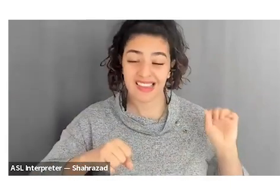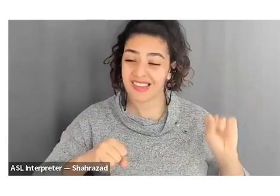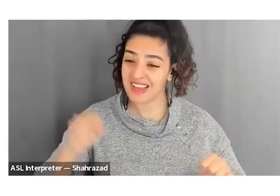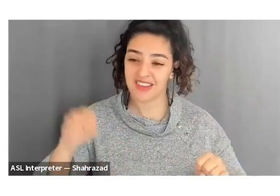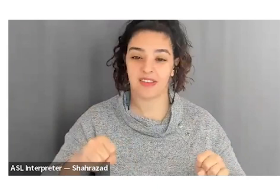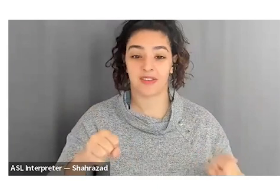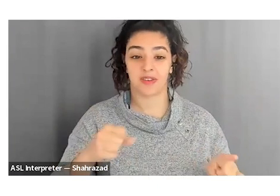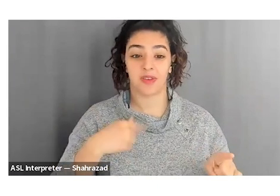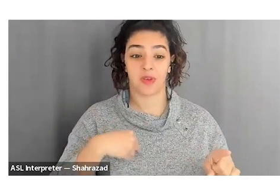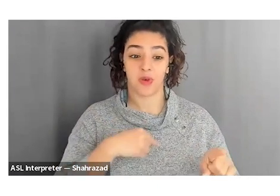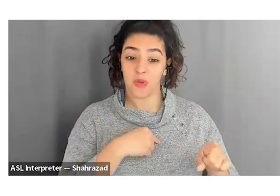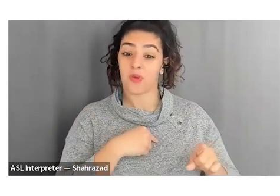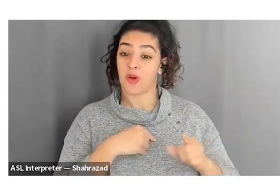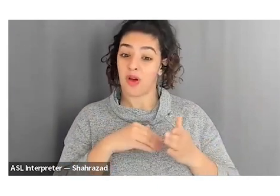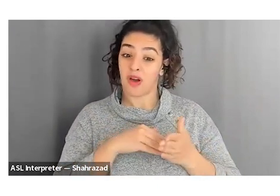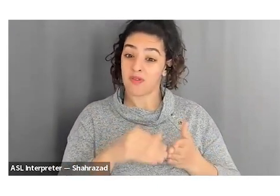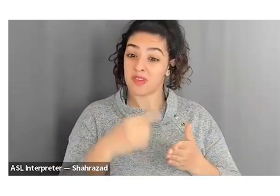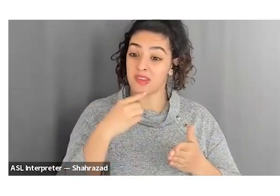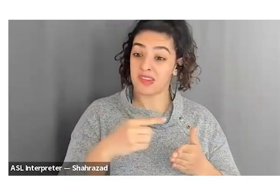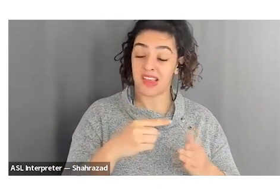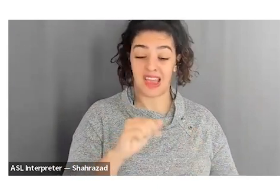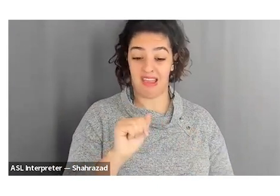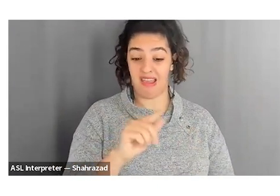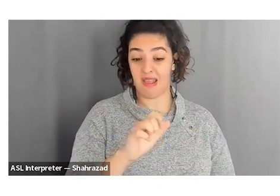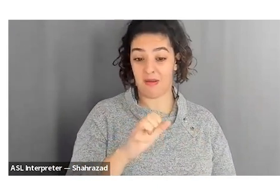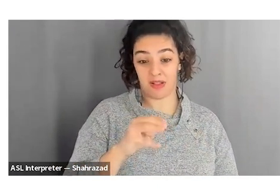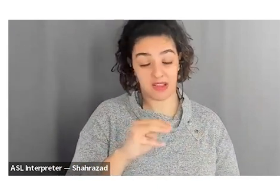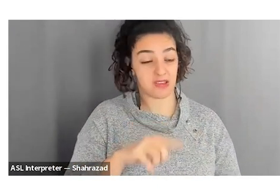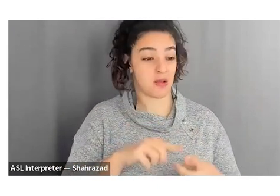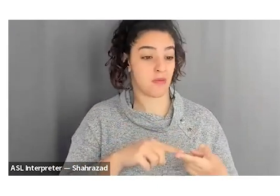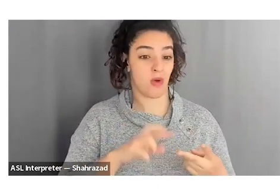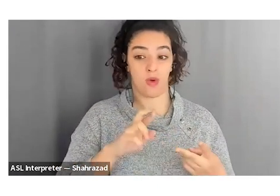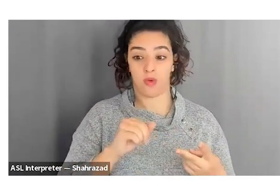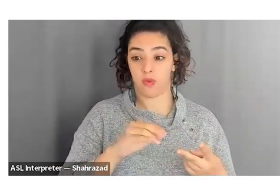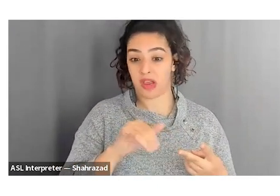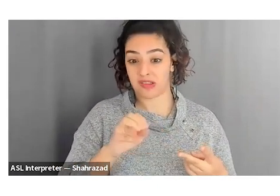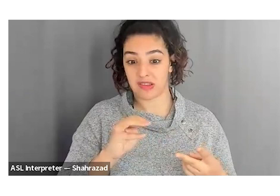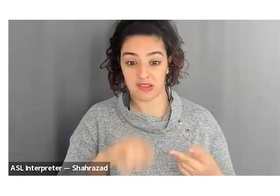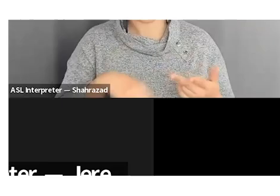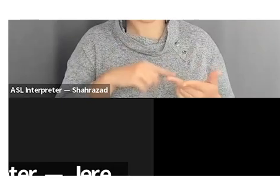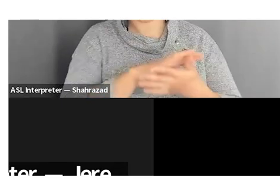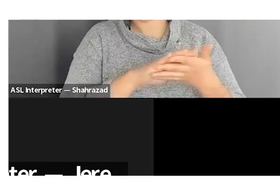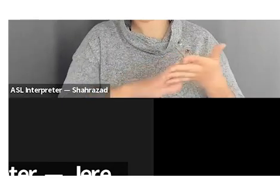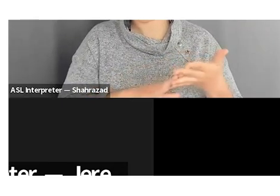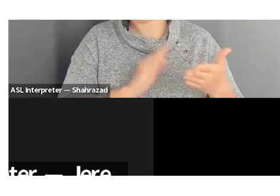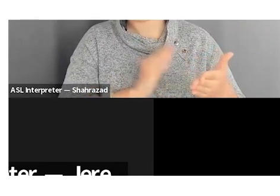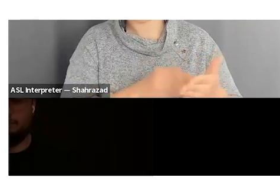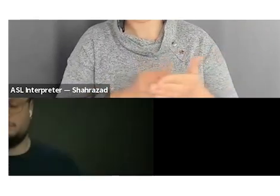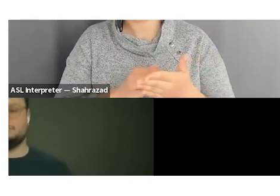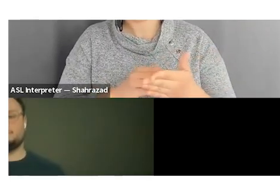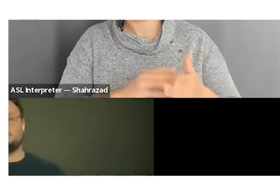about ableism, capitalism, racism, colonialism, there's not enough of these things for any of us.